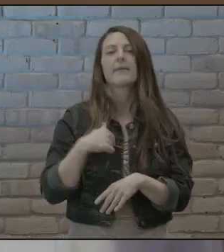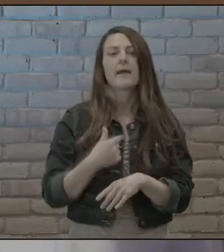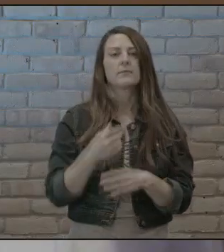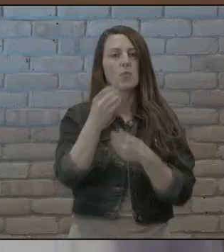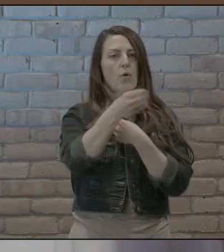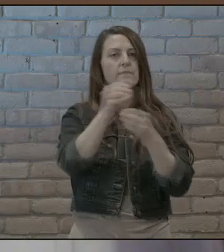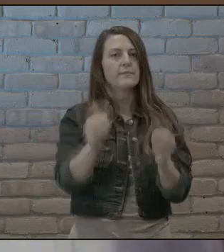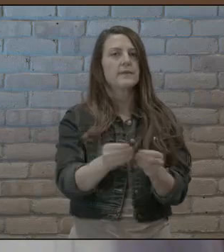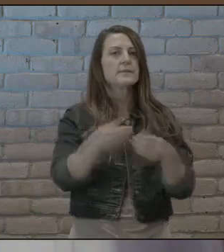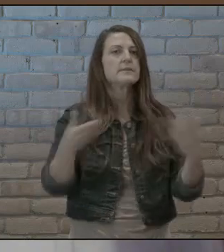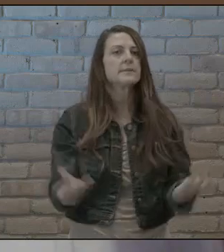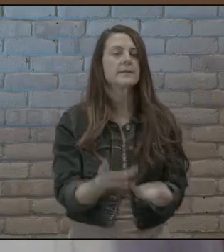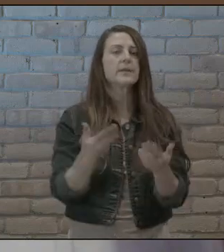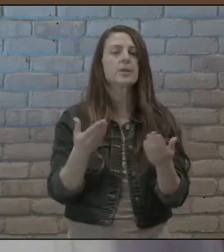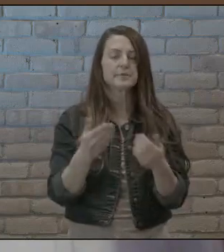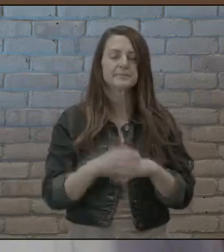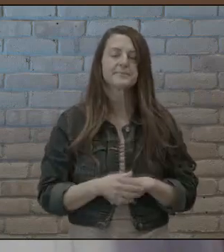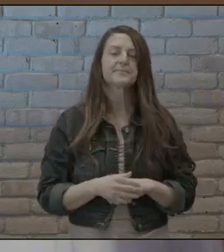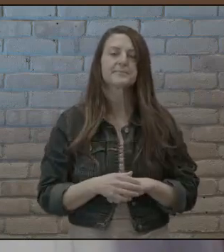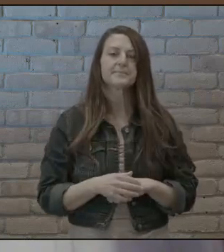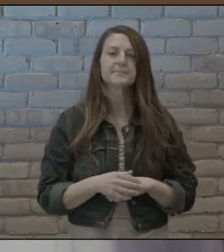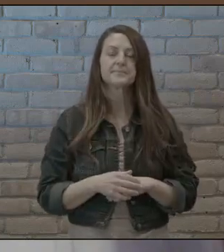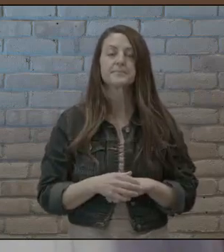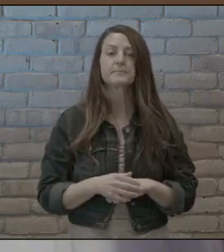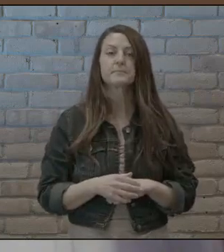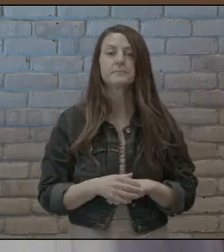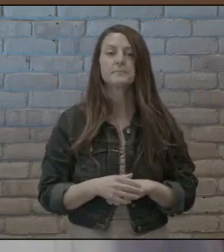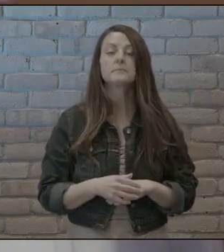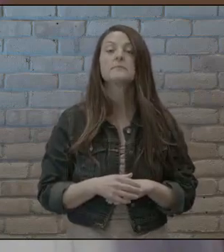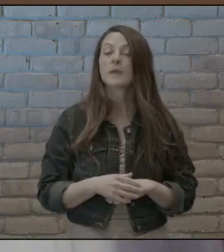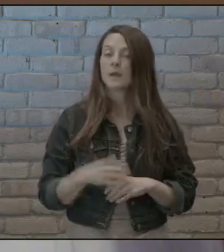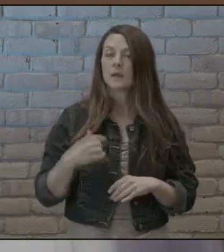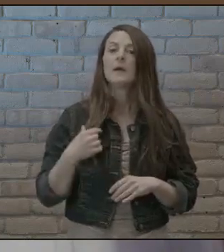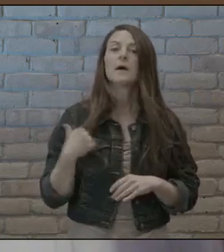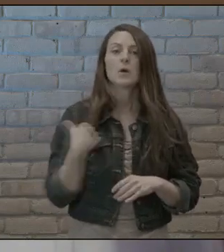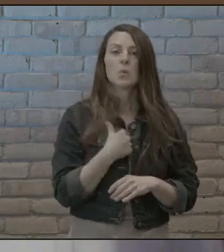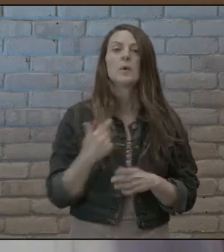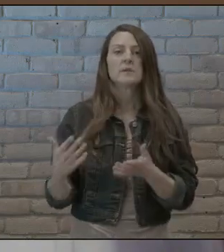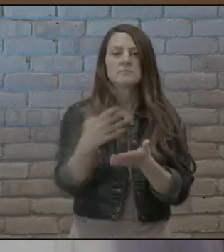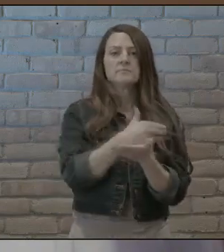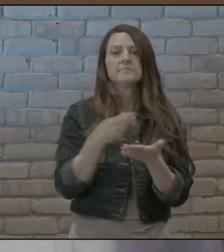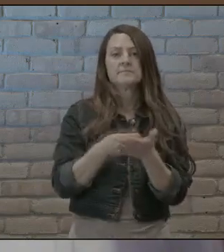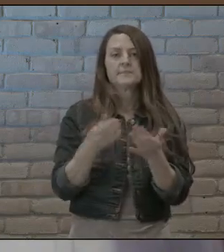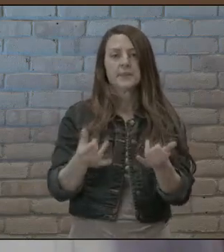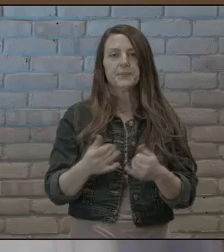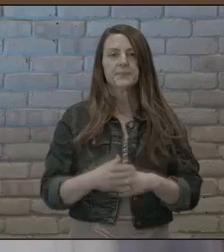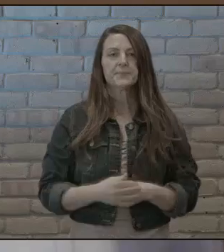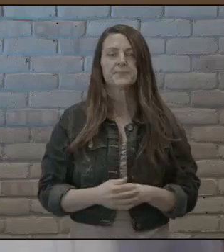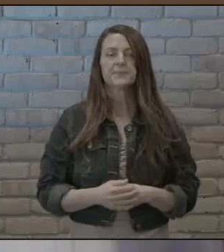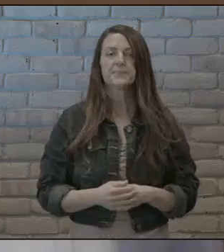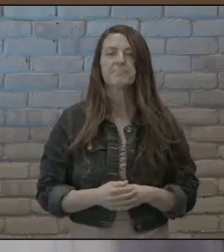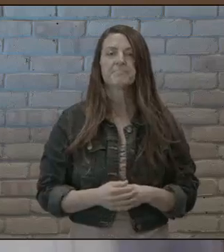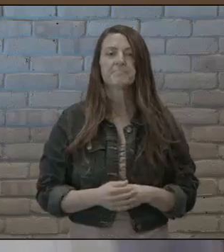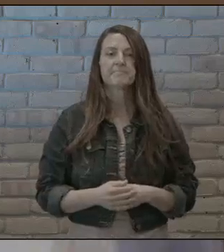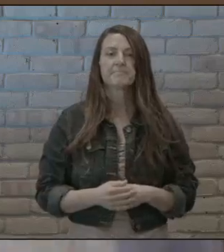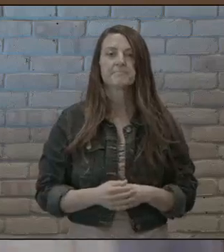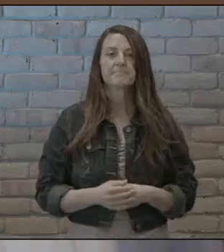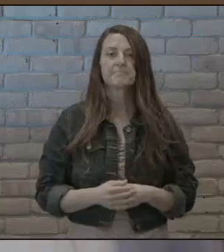Road, Woodbury, Minnesota, 55125. We receive our offerings at this time.